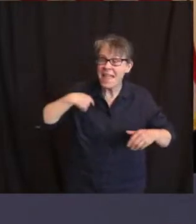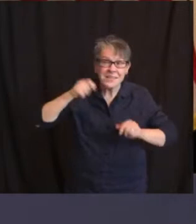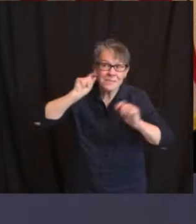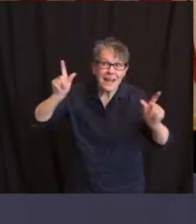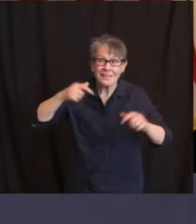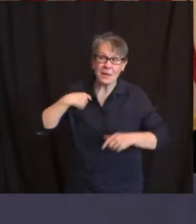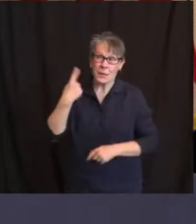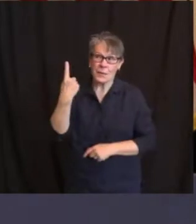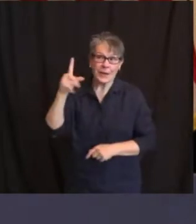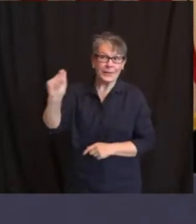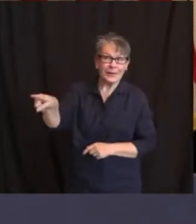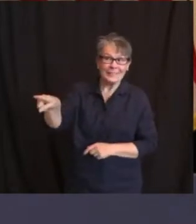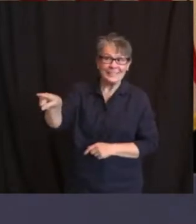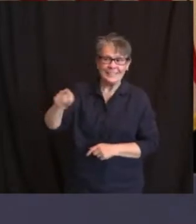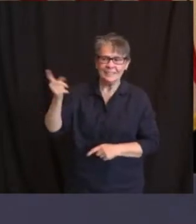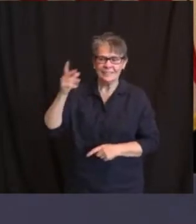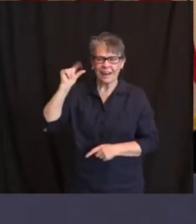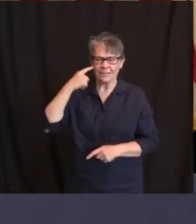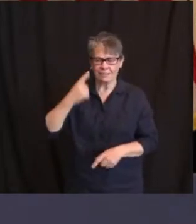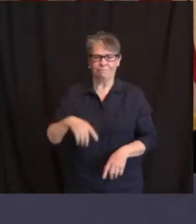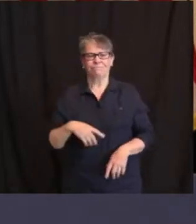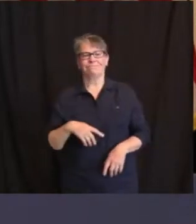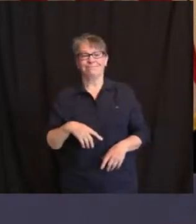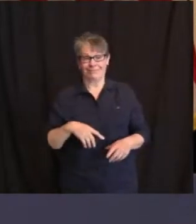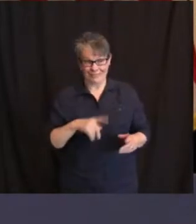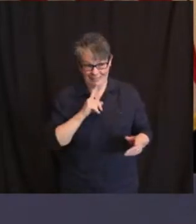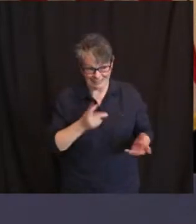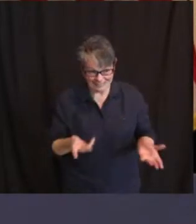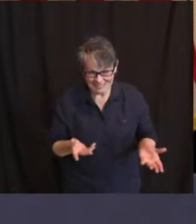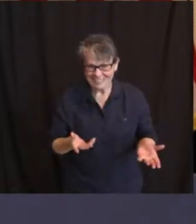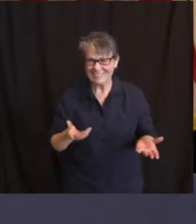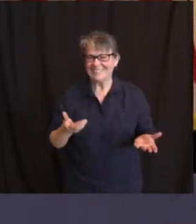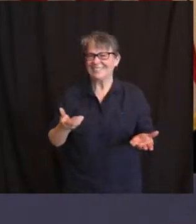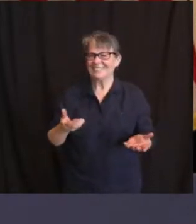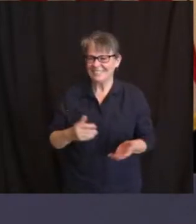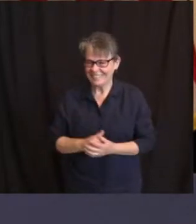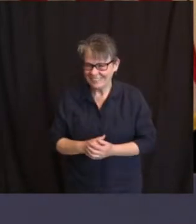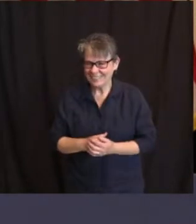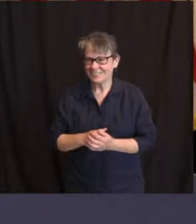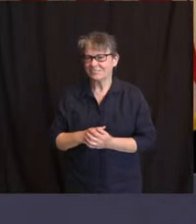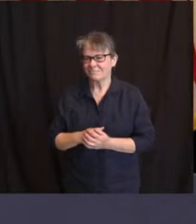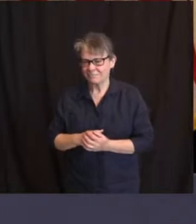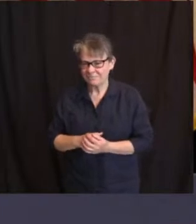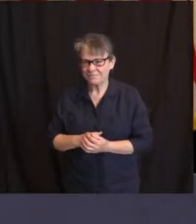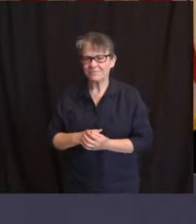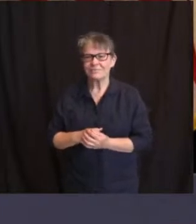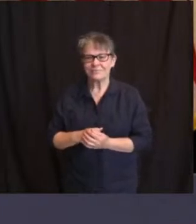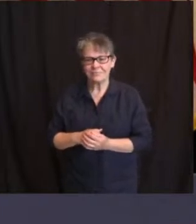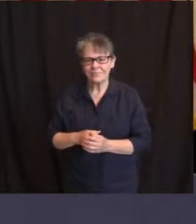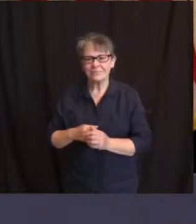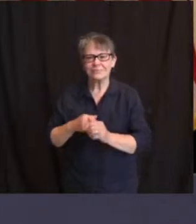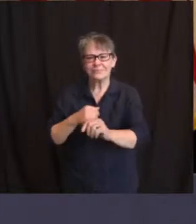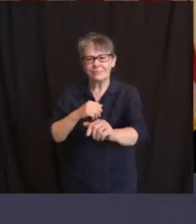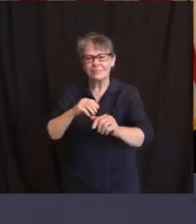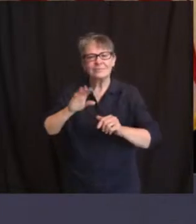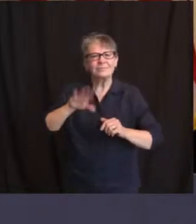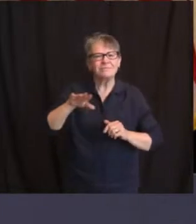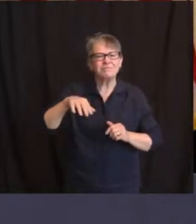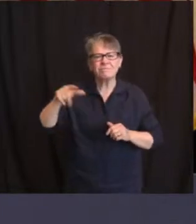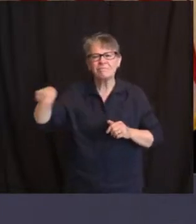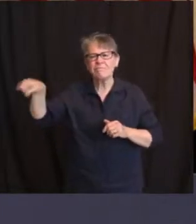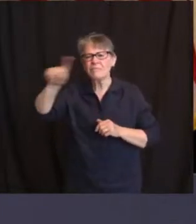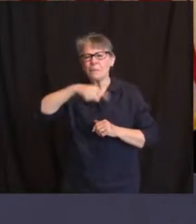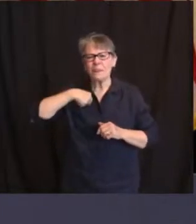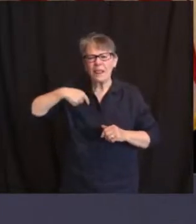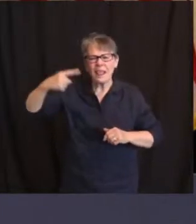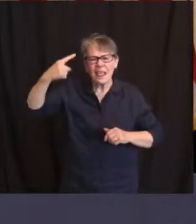So I think 30-odd towns had municipal and school board races yesterday. We saw turnout go